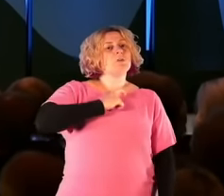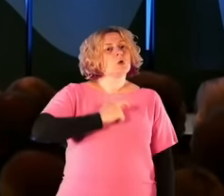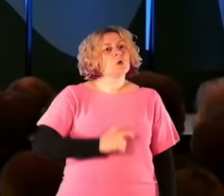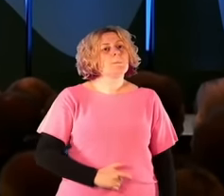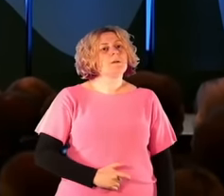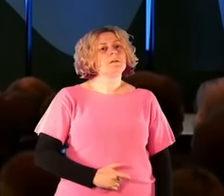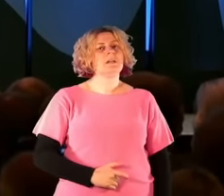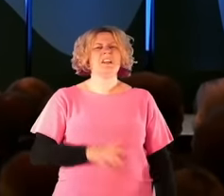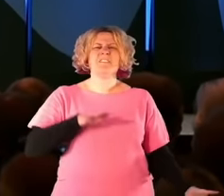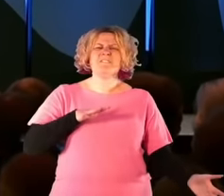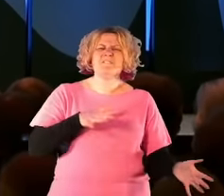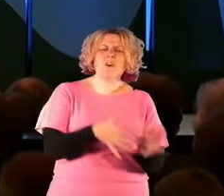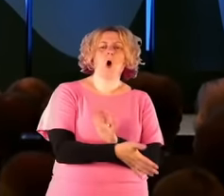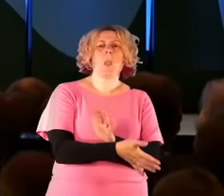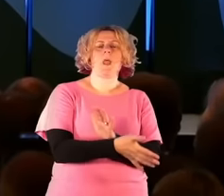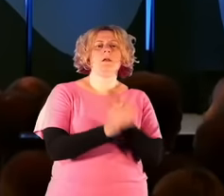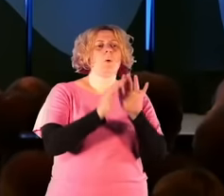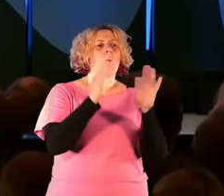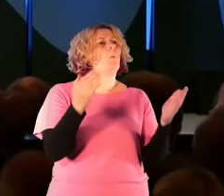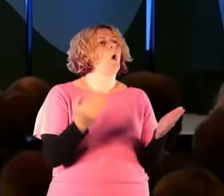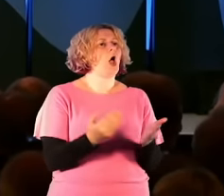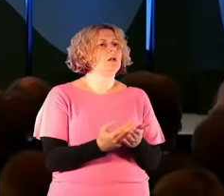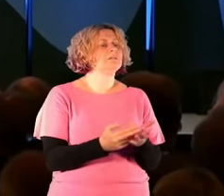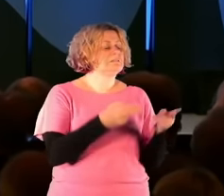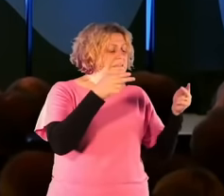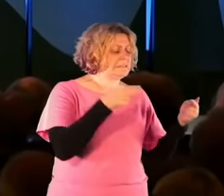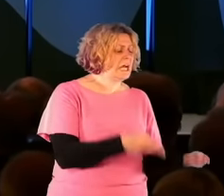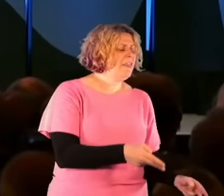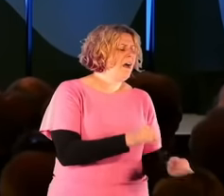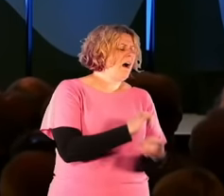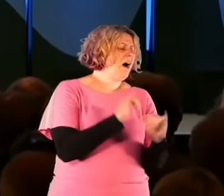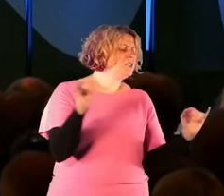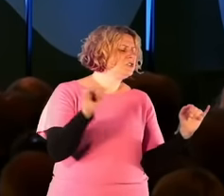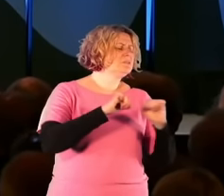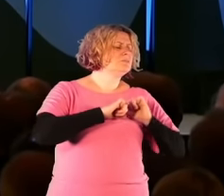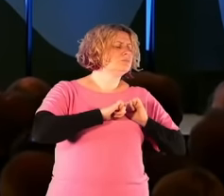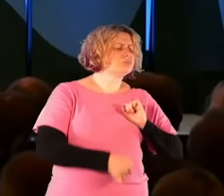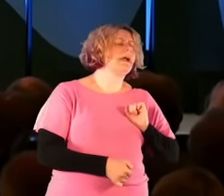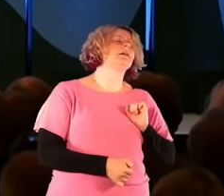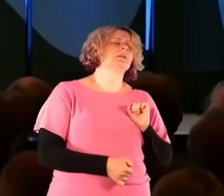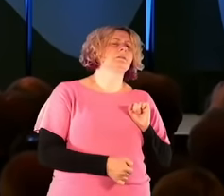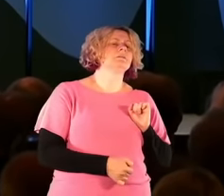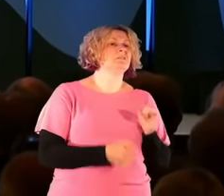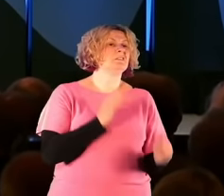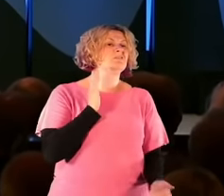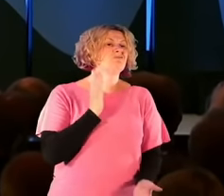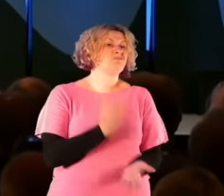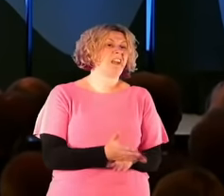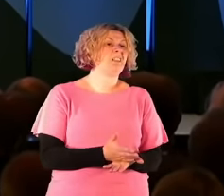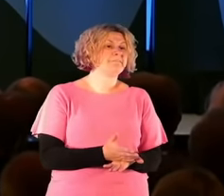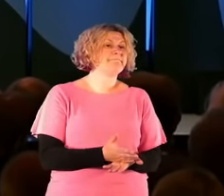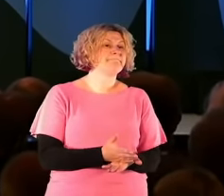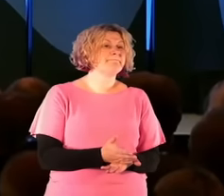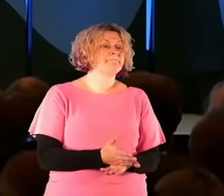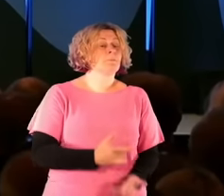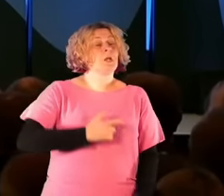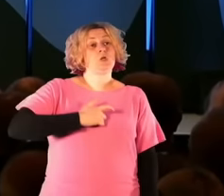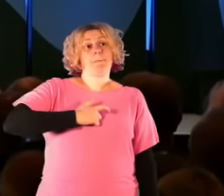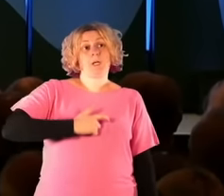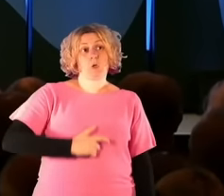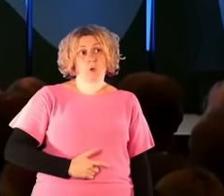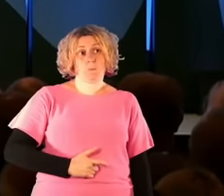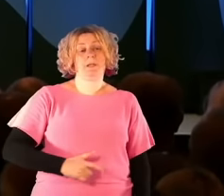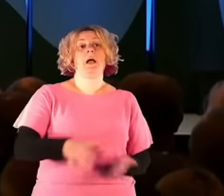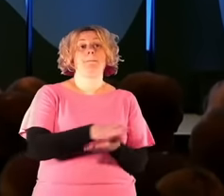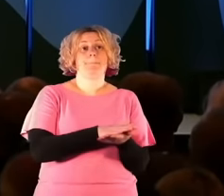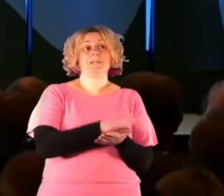broken world, death and tragedy and heartbreak are realities. And to be human is